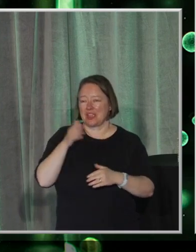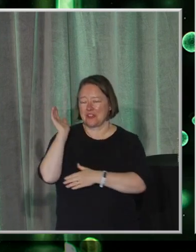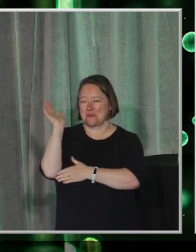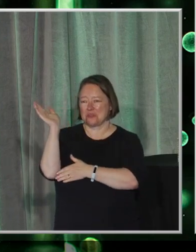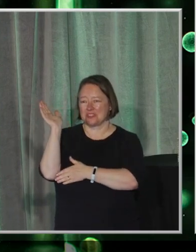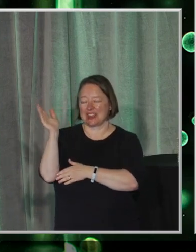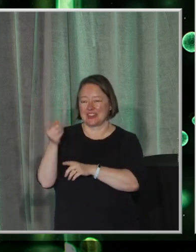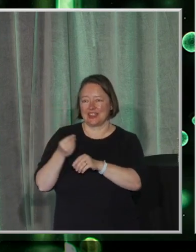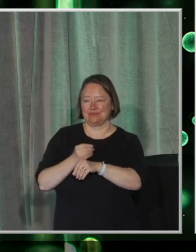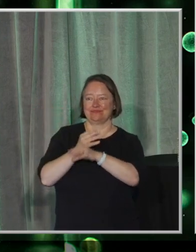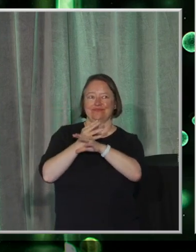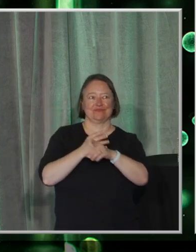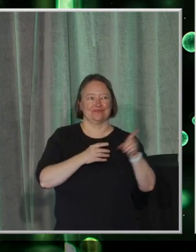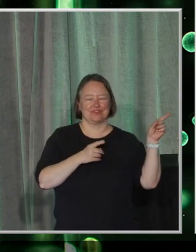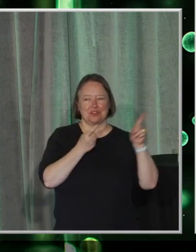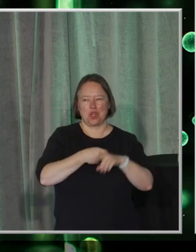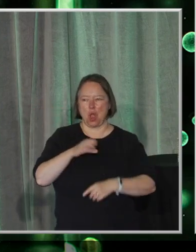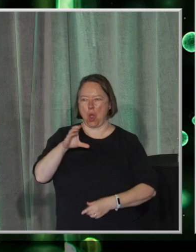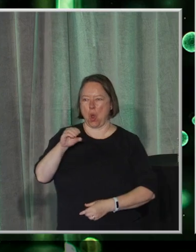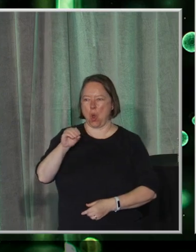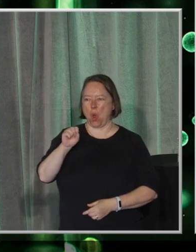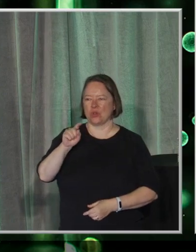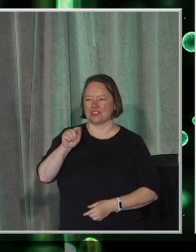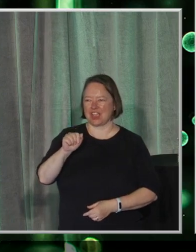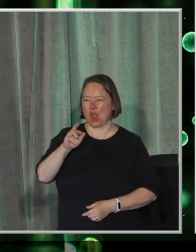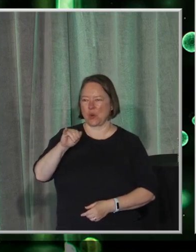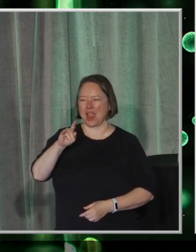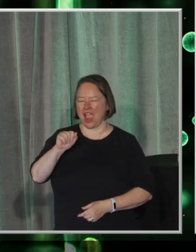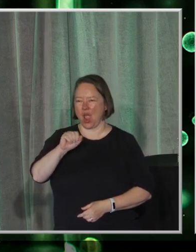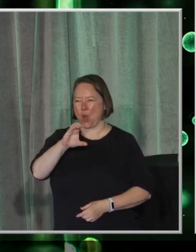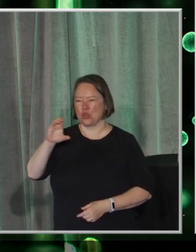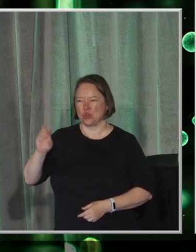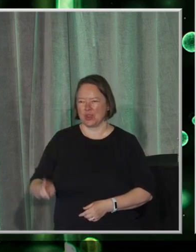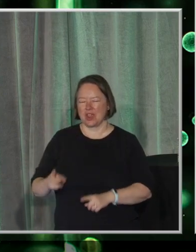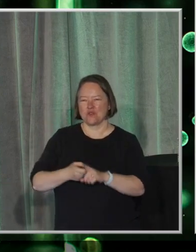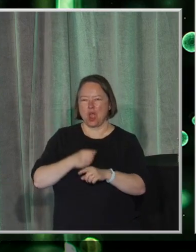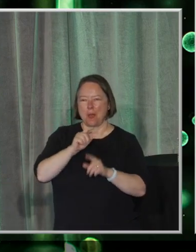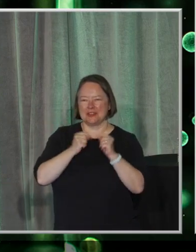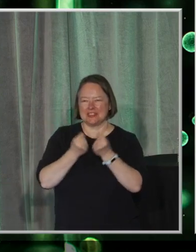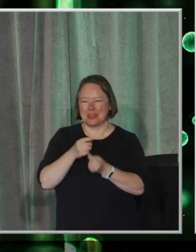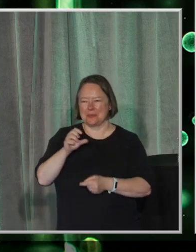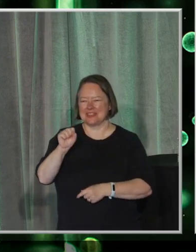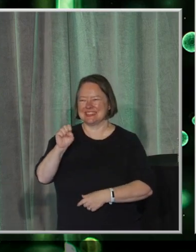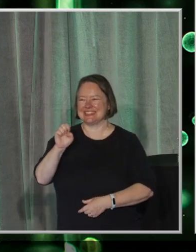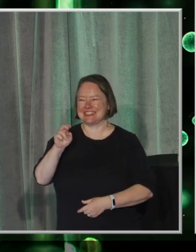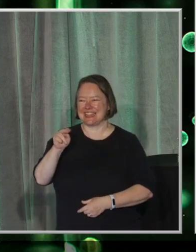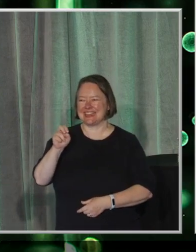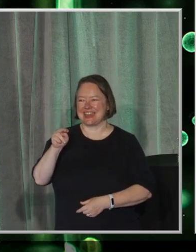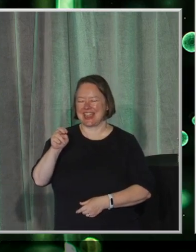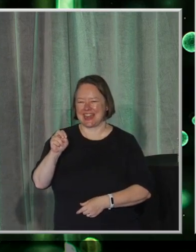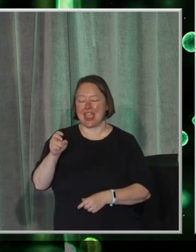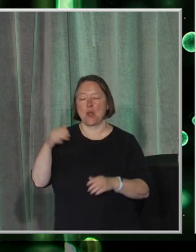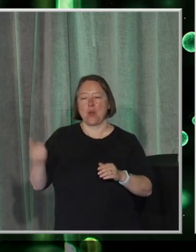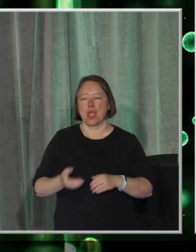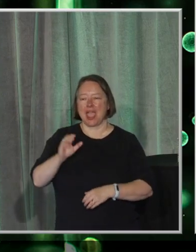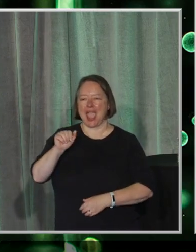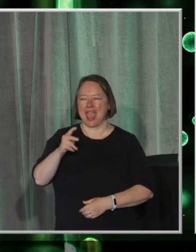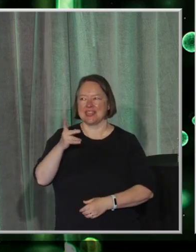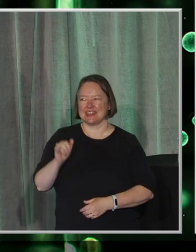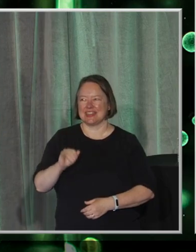presenting virtually from Costa Rica for Team Sinene. Please welcome Anthony